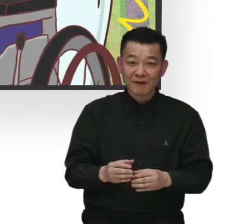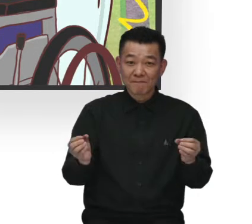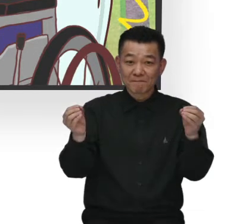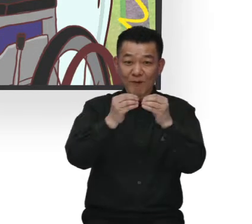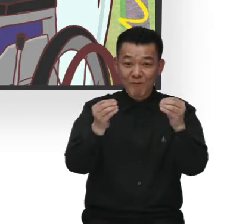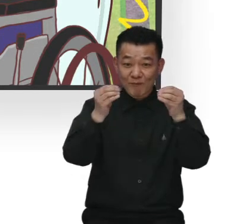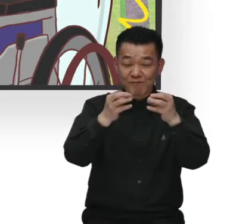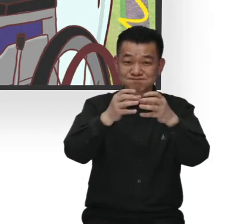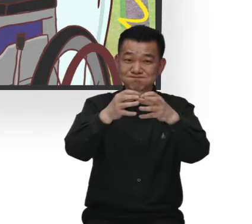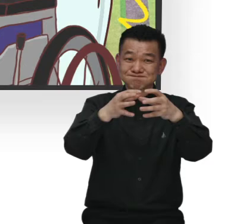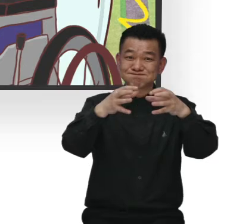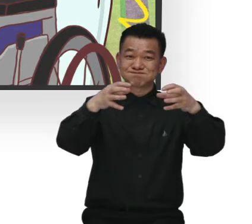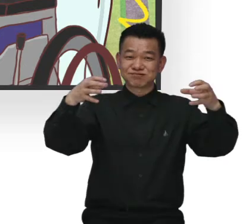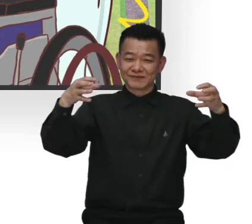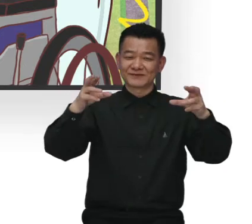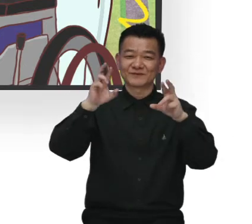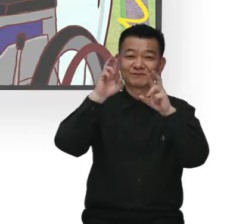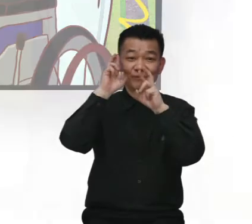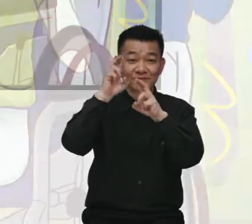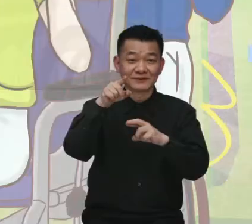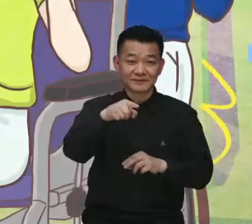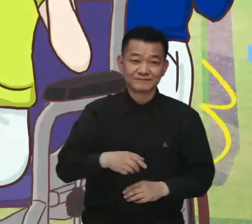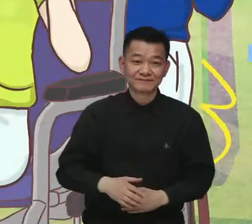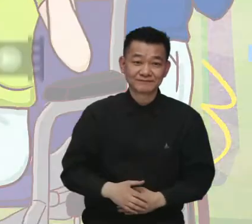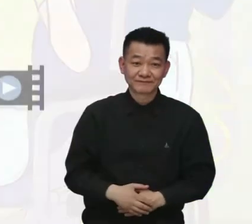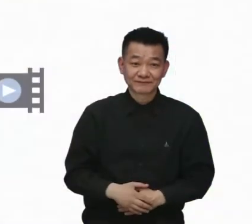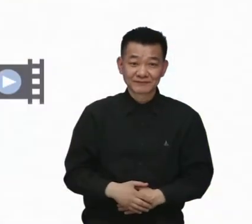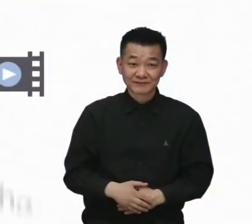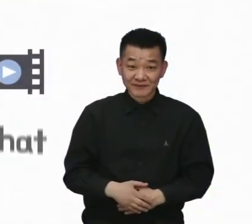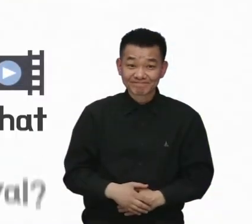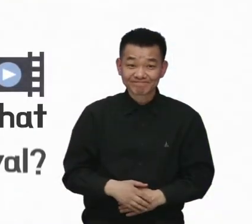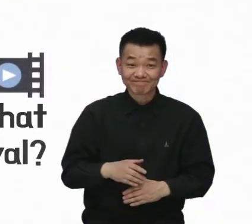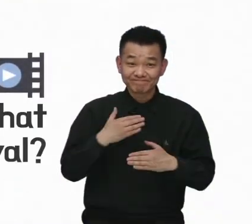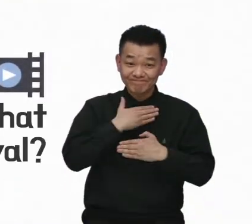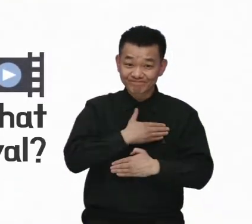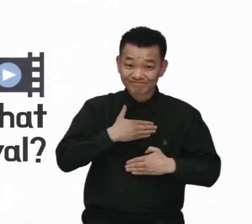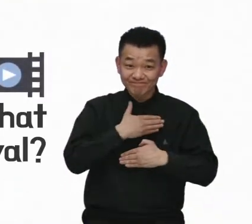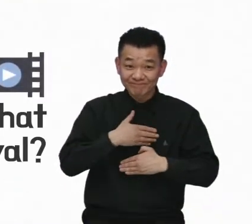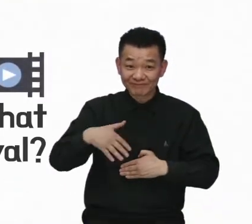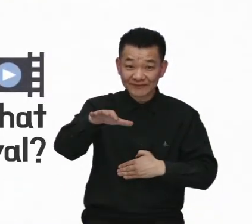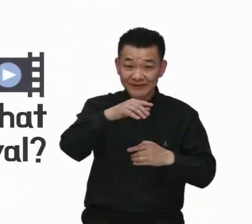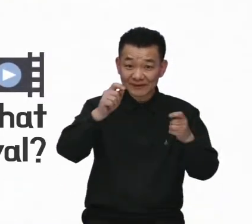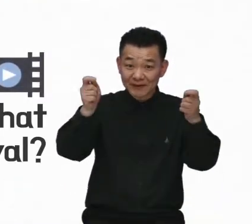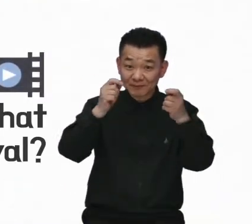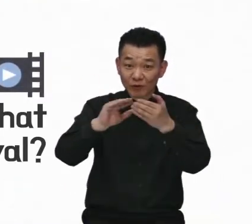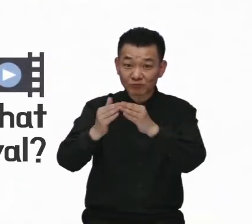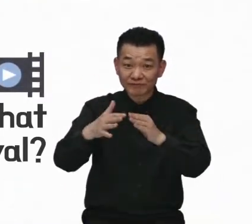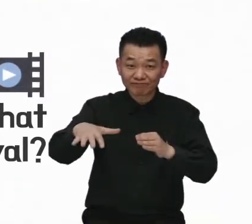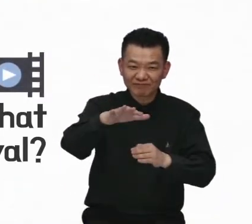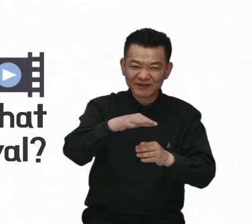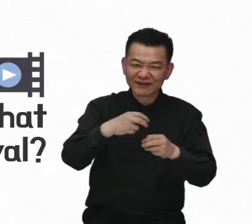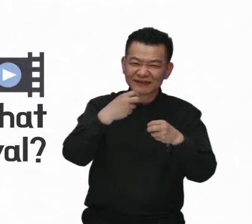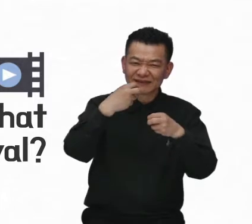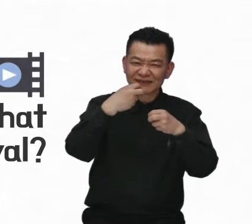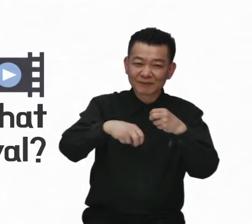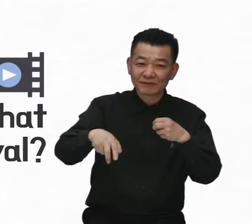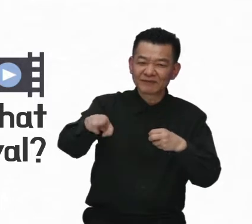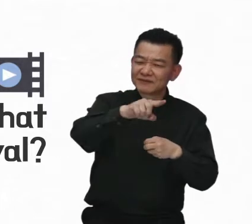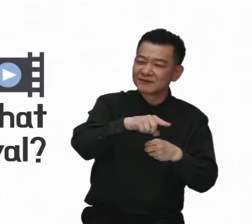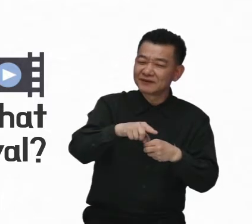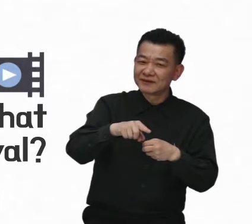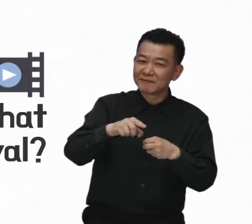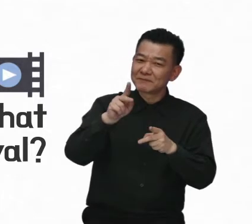and children, can enjoy all. How much were the people disappointed that they could not participate in this